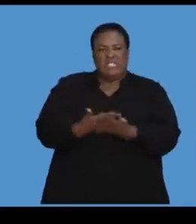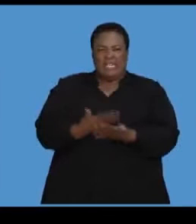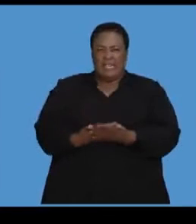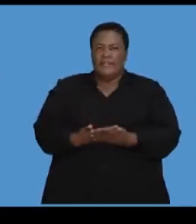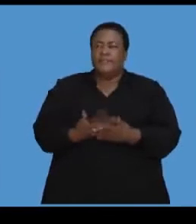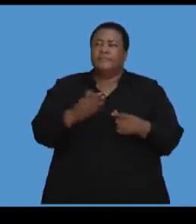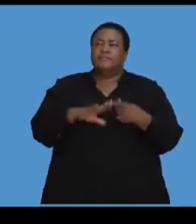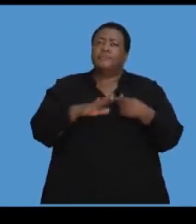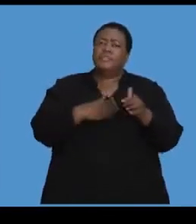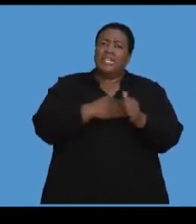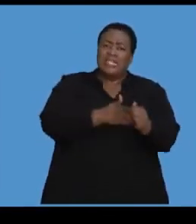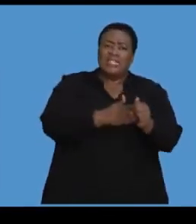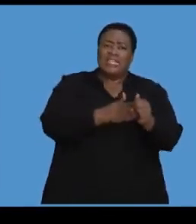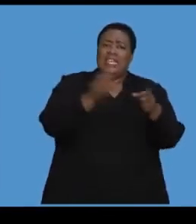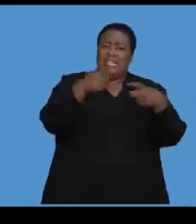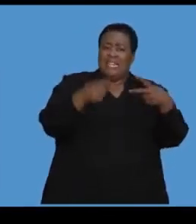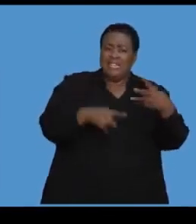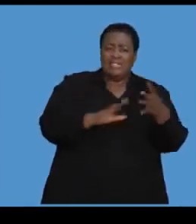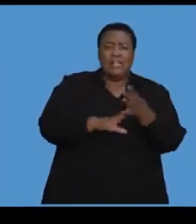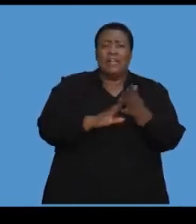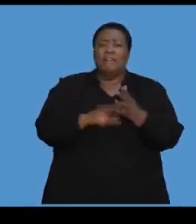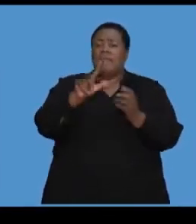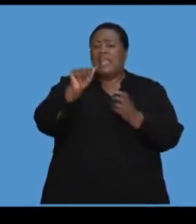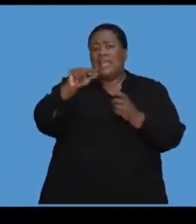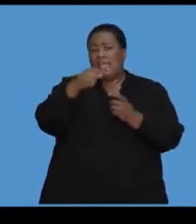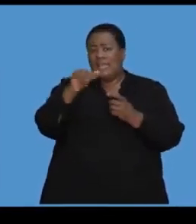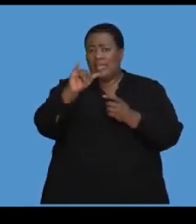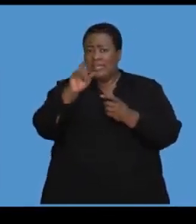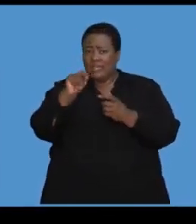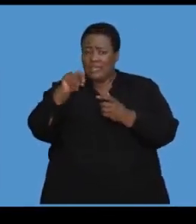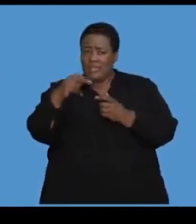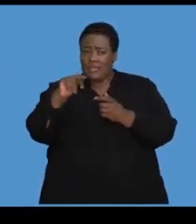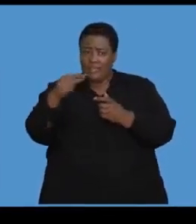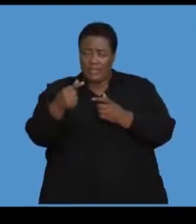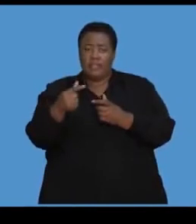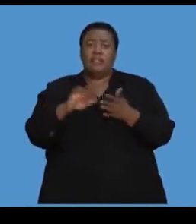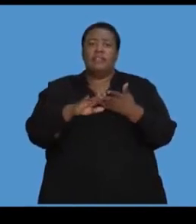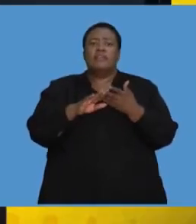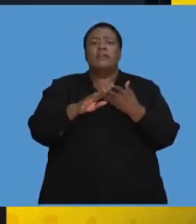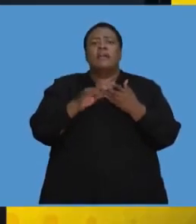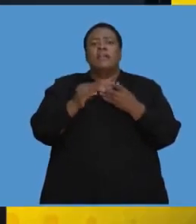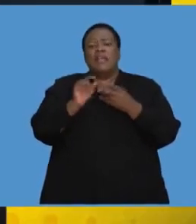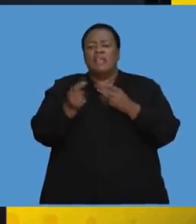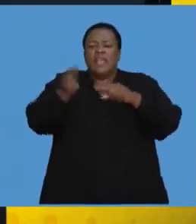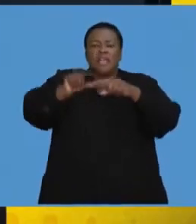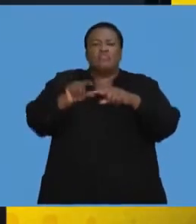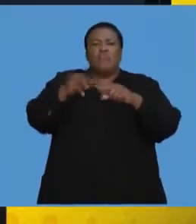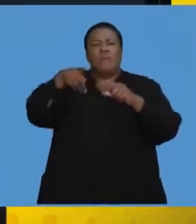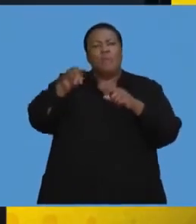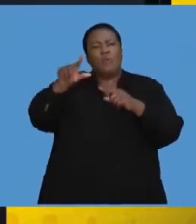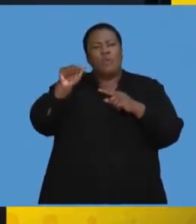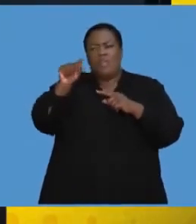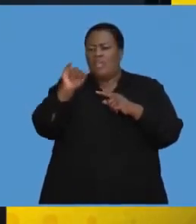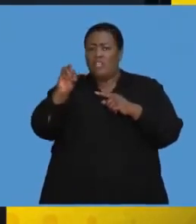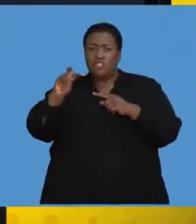your leading indicators, you can look at your lagging indicators, you can look at your extrapolation, you can look at all the